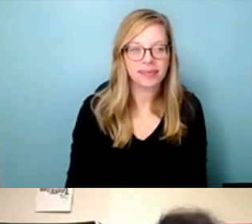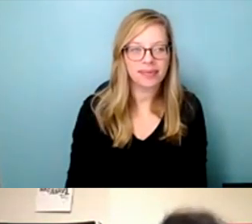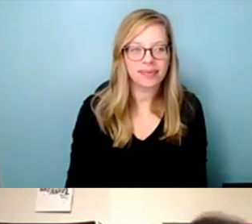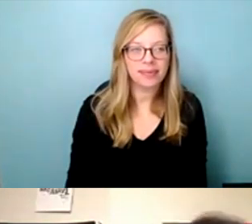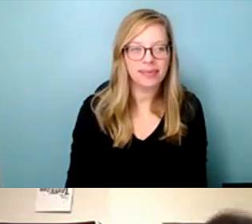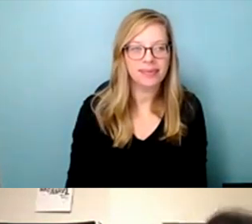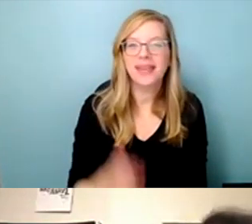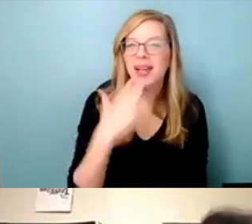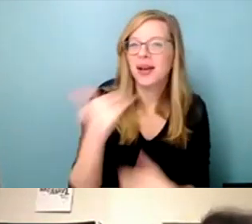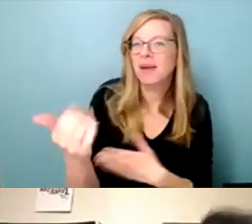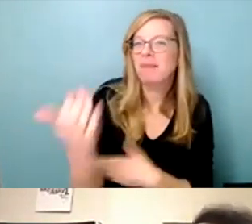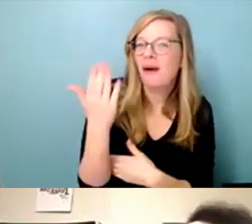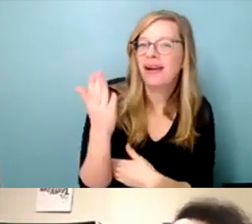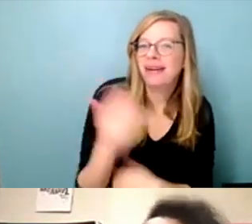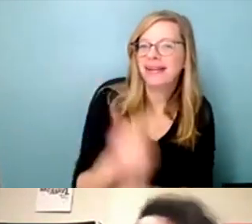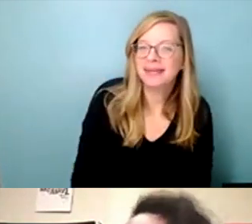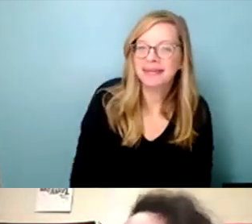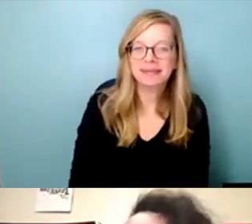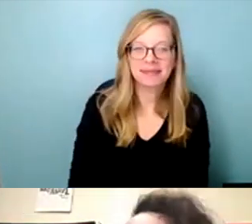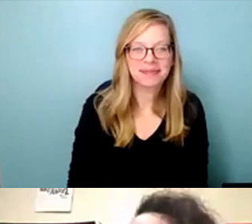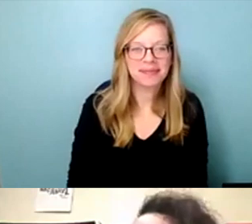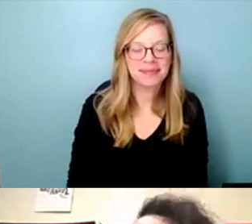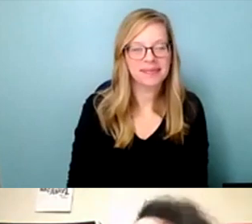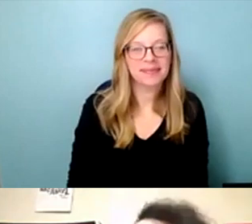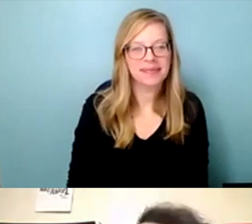Good morning,